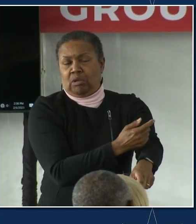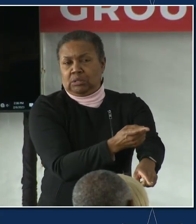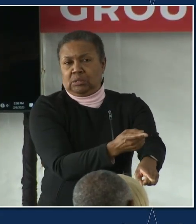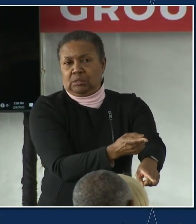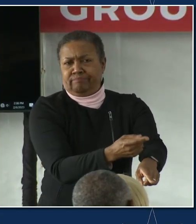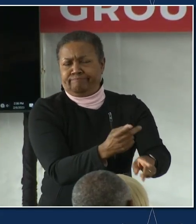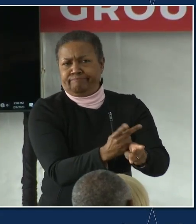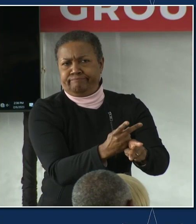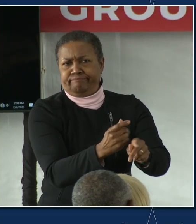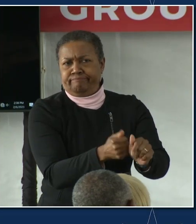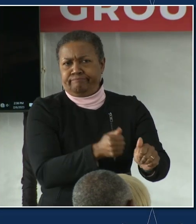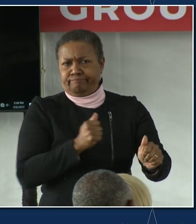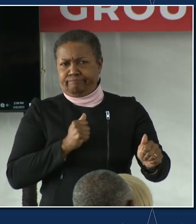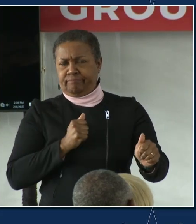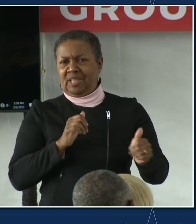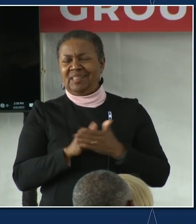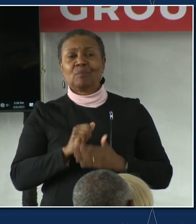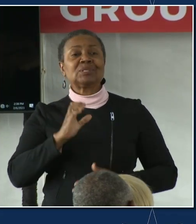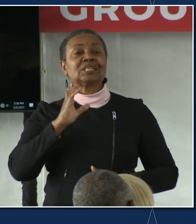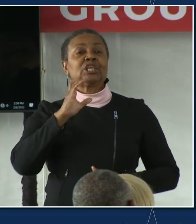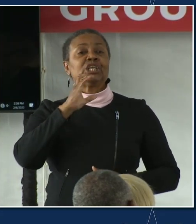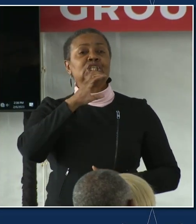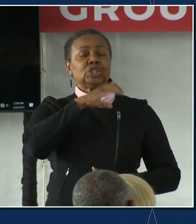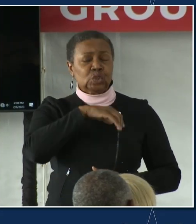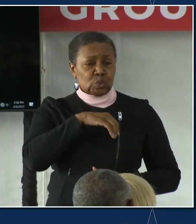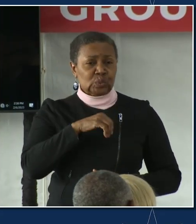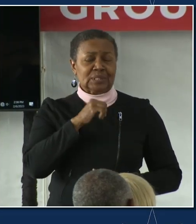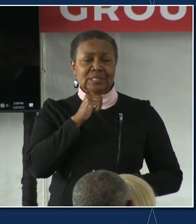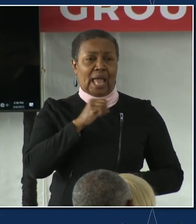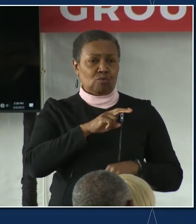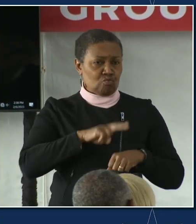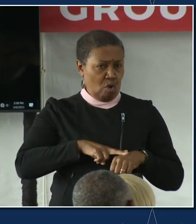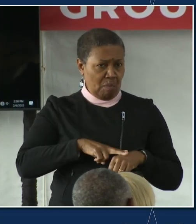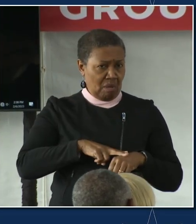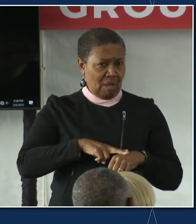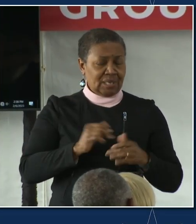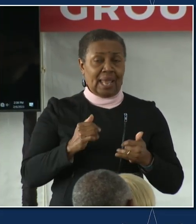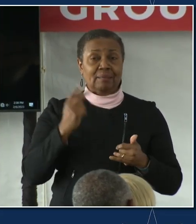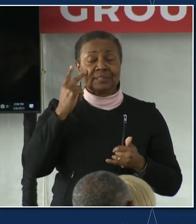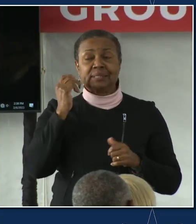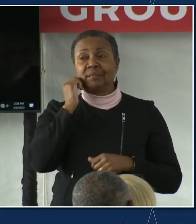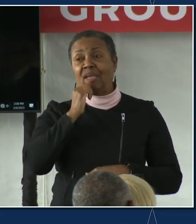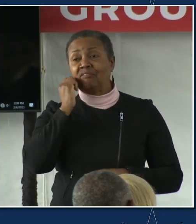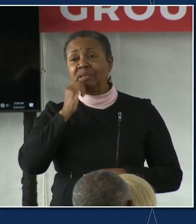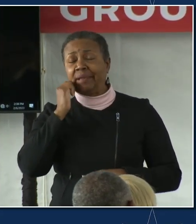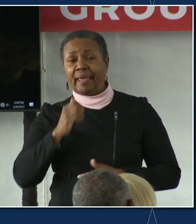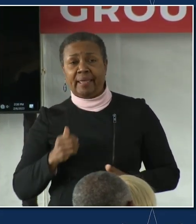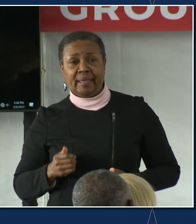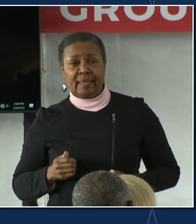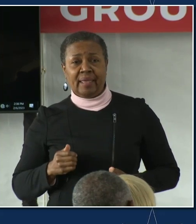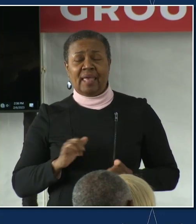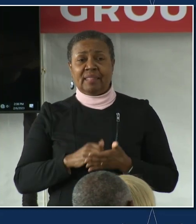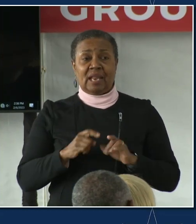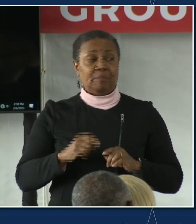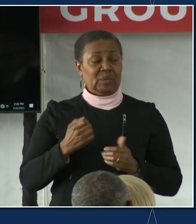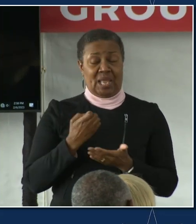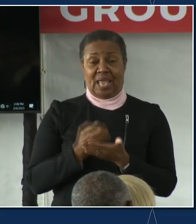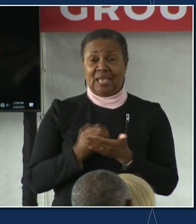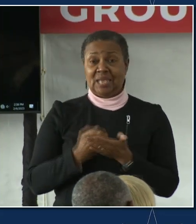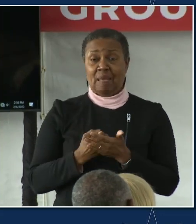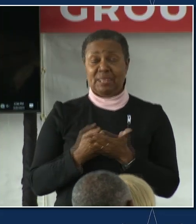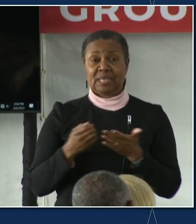It was so unusual to see that. Now it's commonplace. And a lot of those things occur when